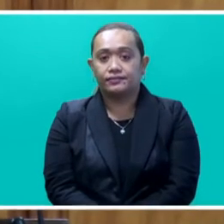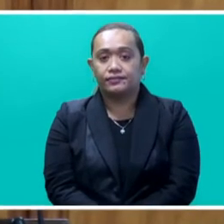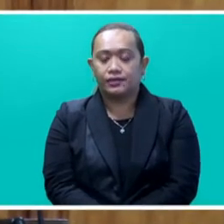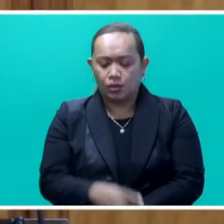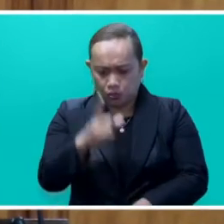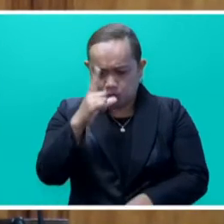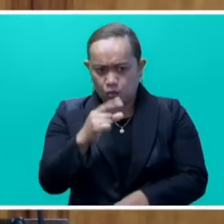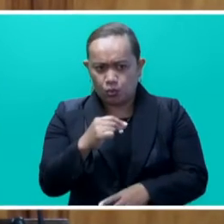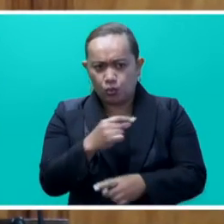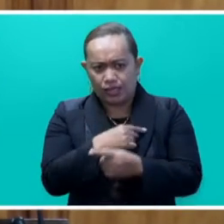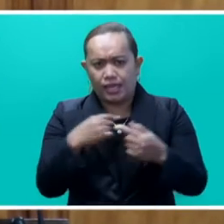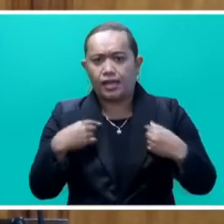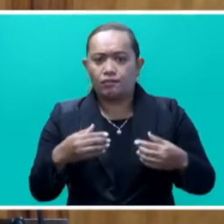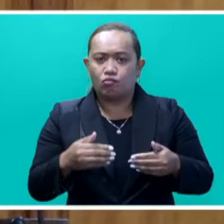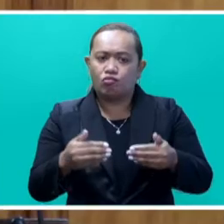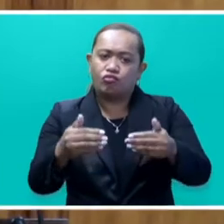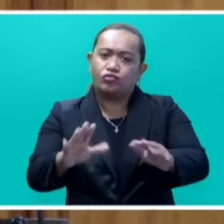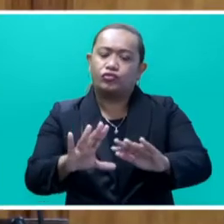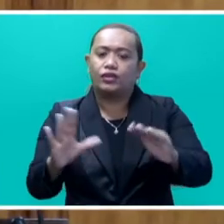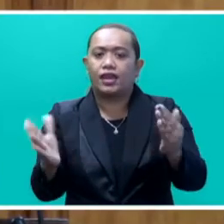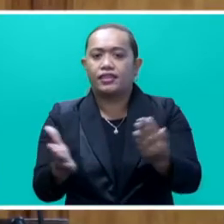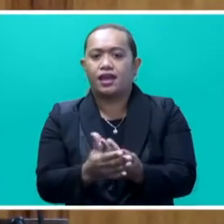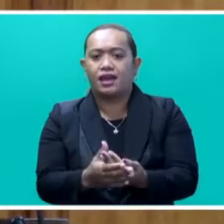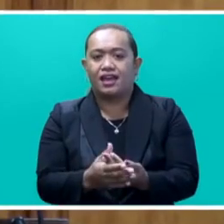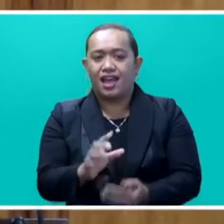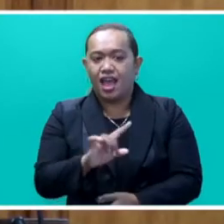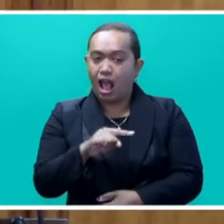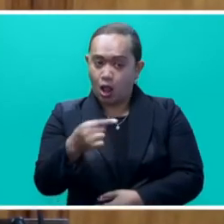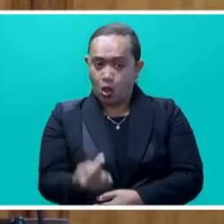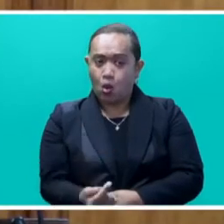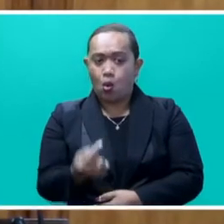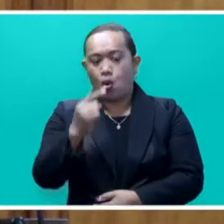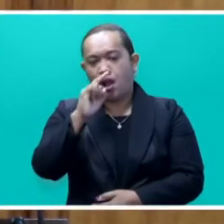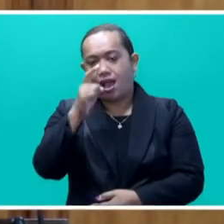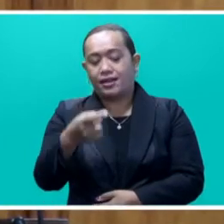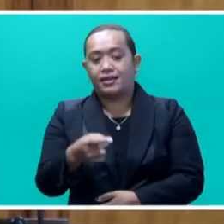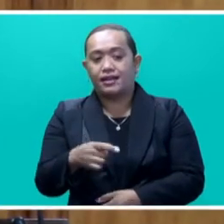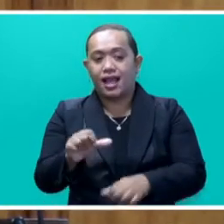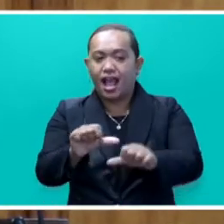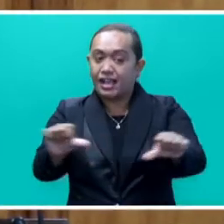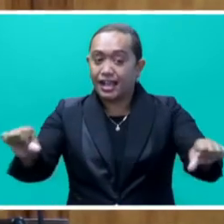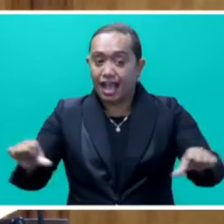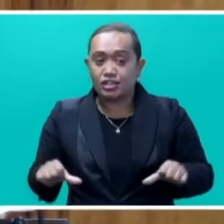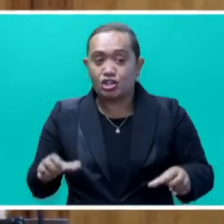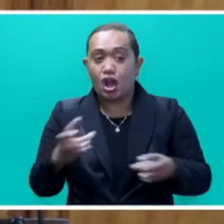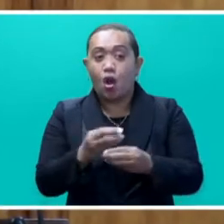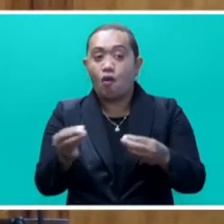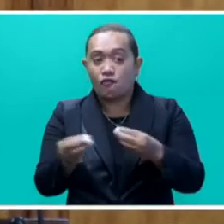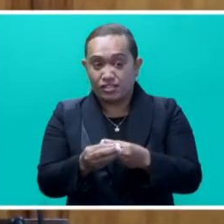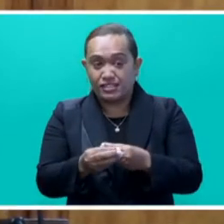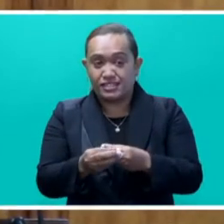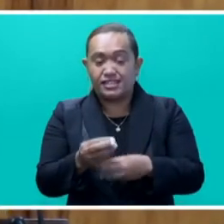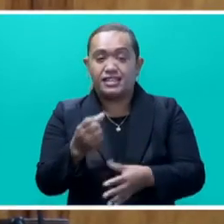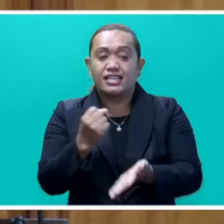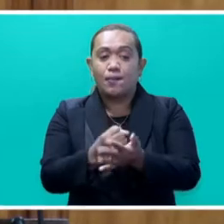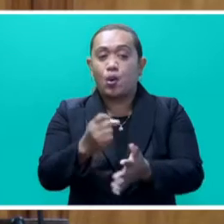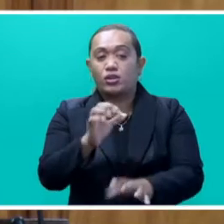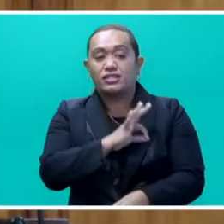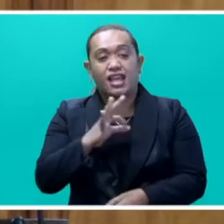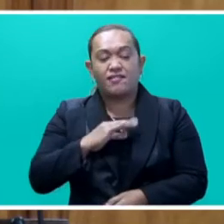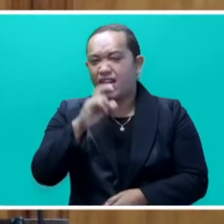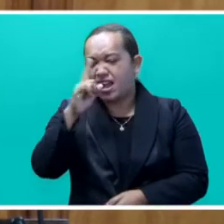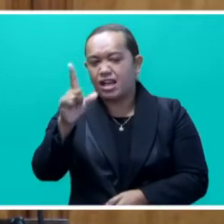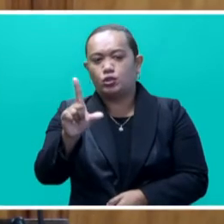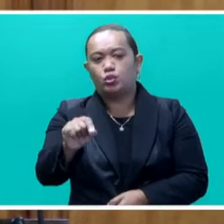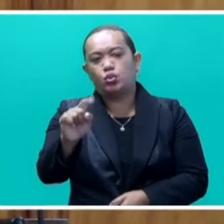cannot do it alone. The agricultural officers and support staff cannot do it alone. The farmers cannot do it